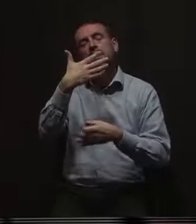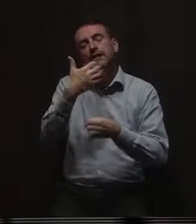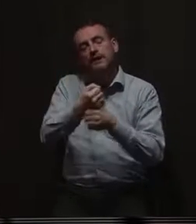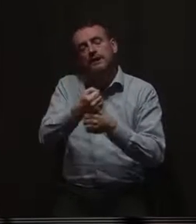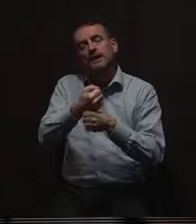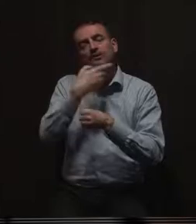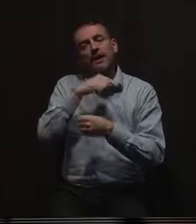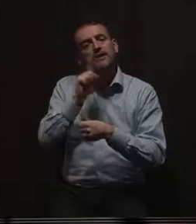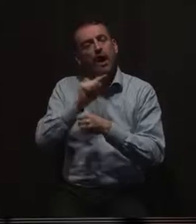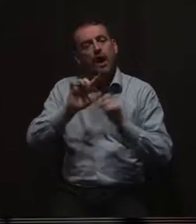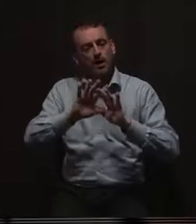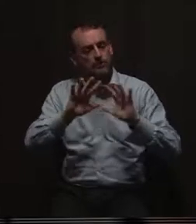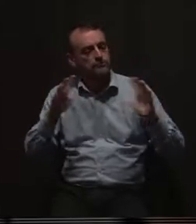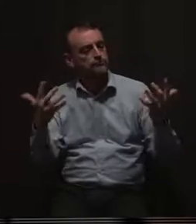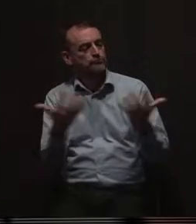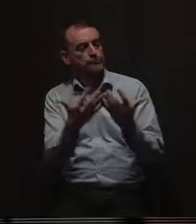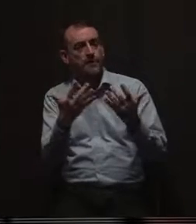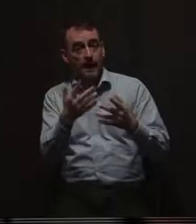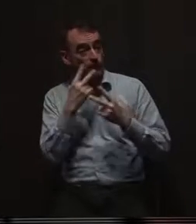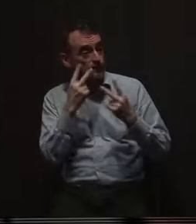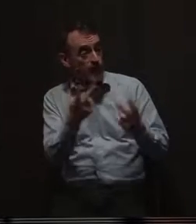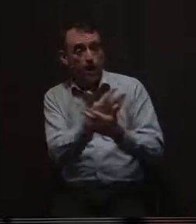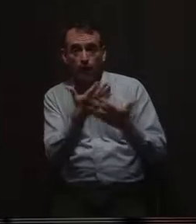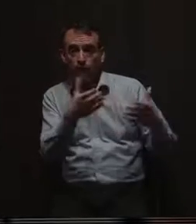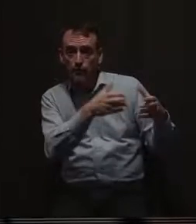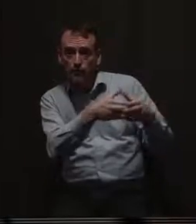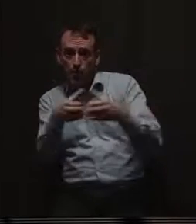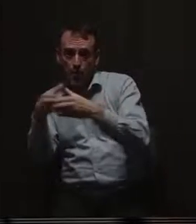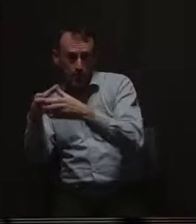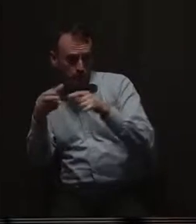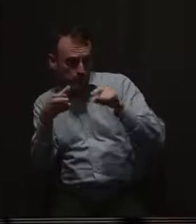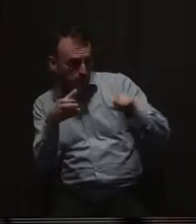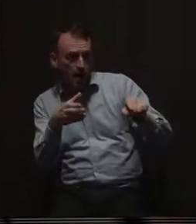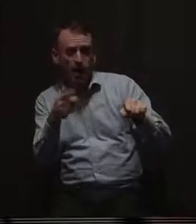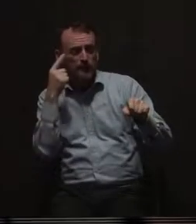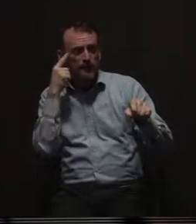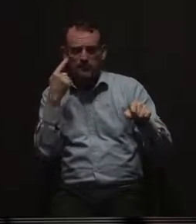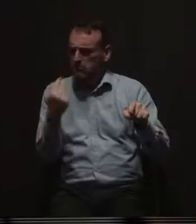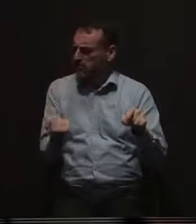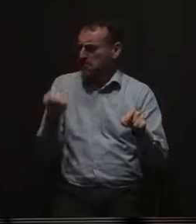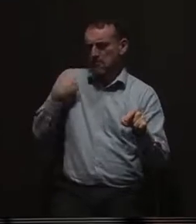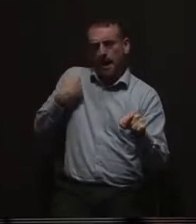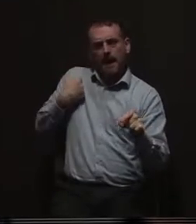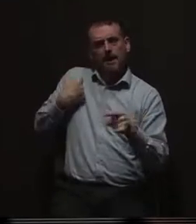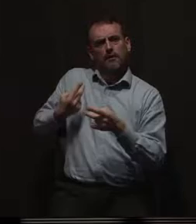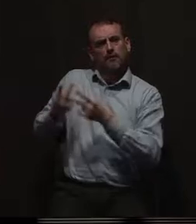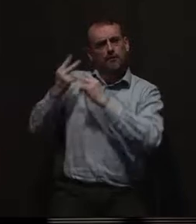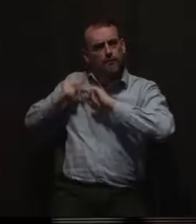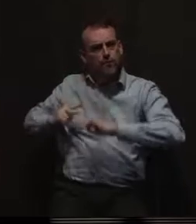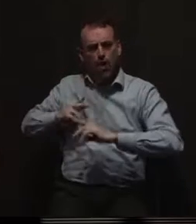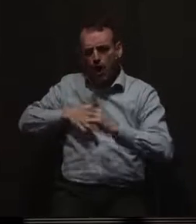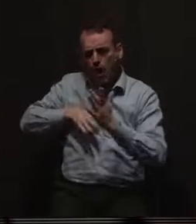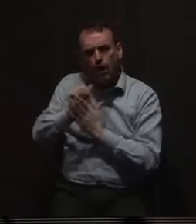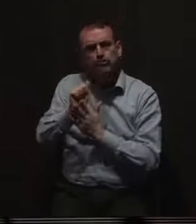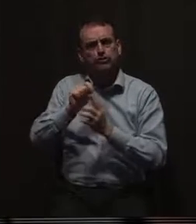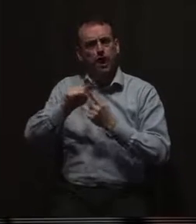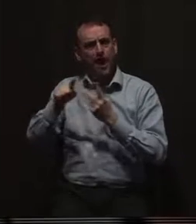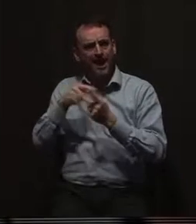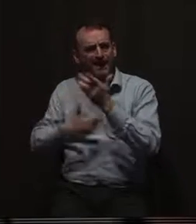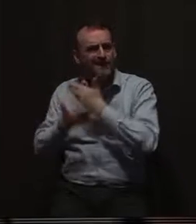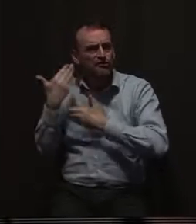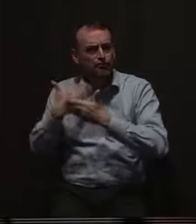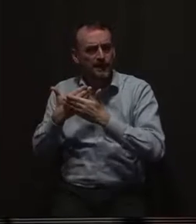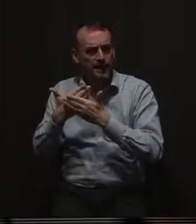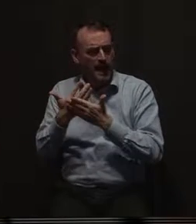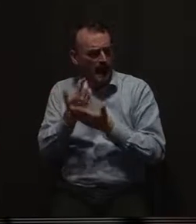sense. And you see this in all sorts of groups in terms of going back and looking at our culture, at our history, and really trying to kind of see our